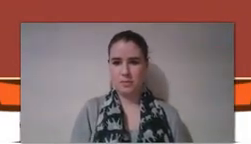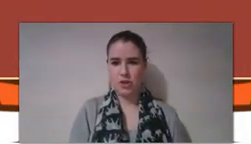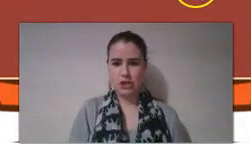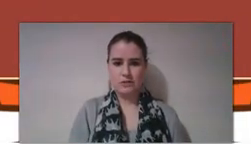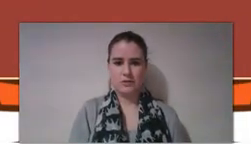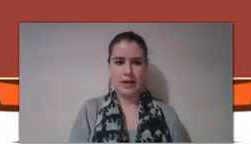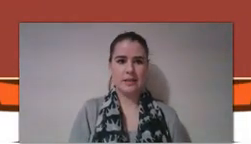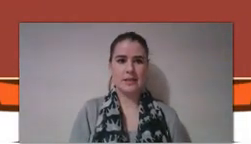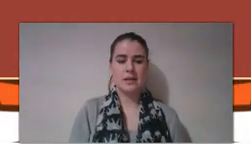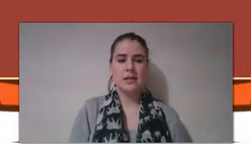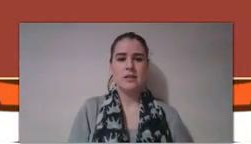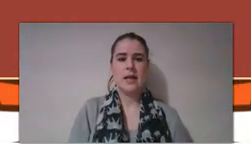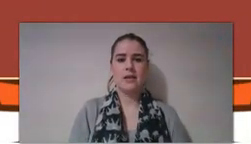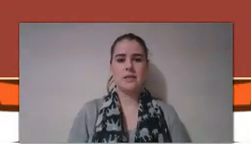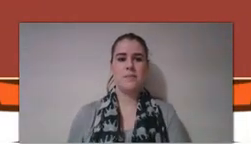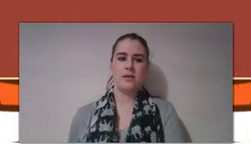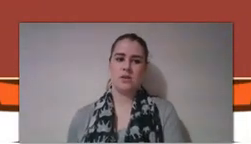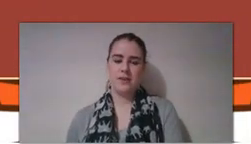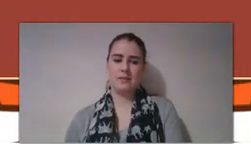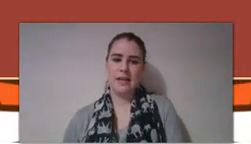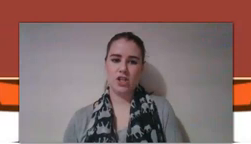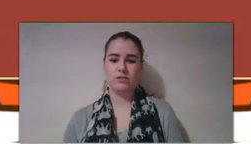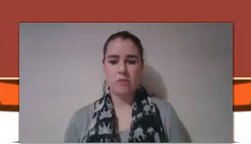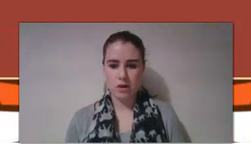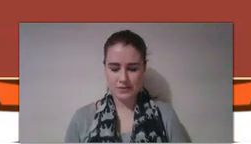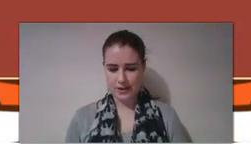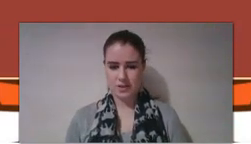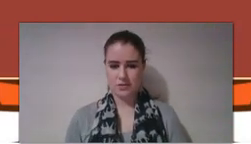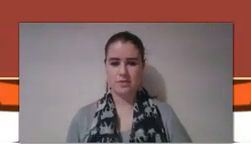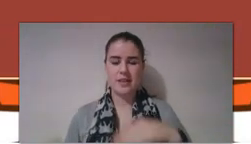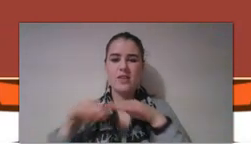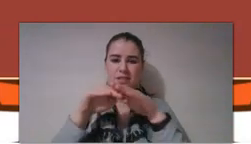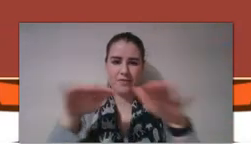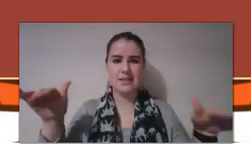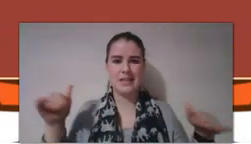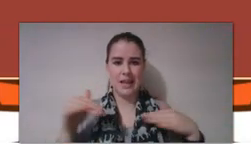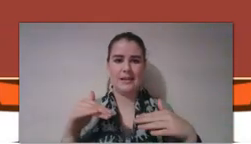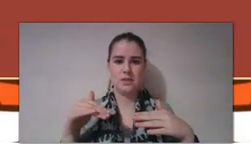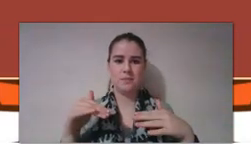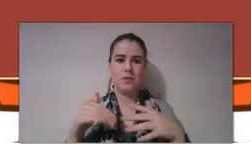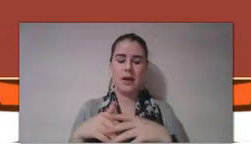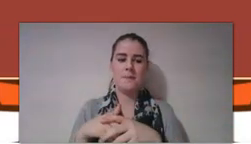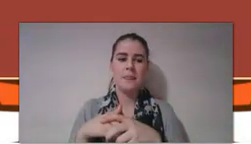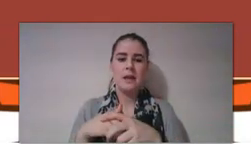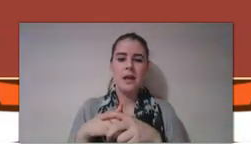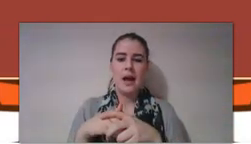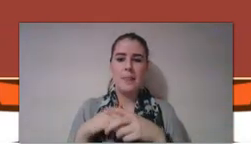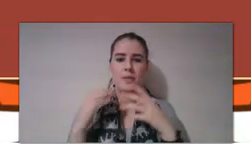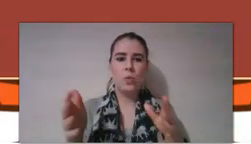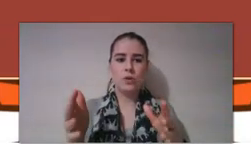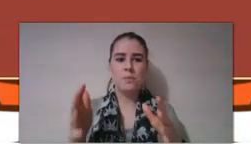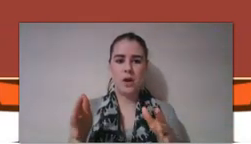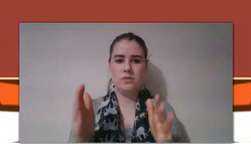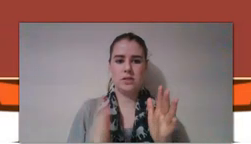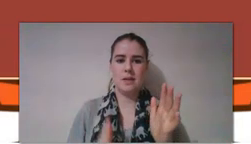just move my beautiful face. So the houses are built on a foundation of rocks, first of all, so they've got to flatten the land, okay? And